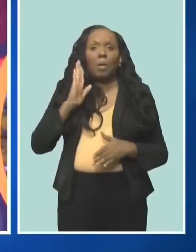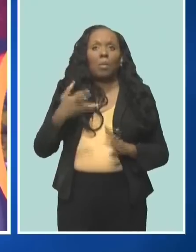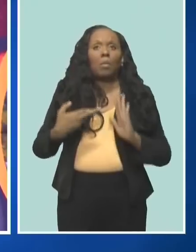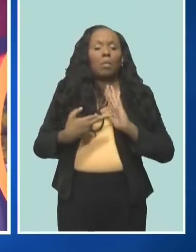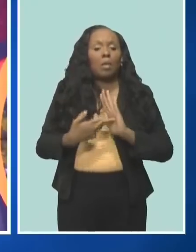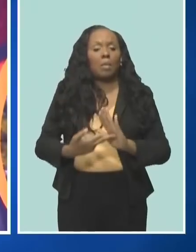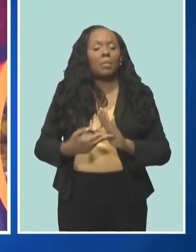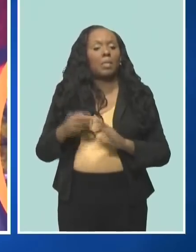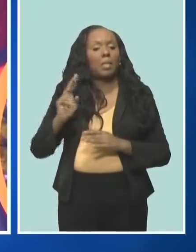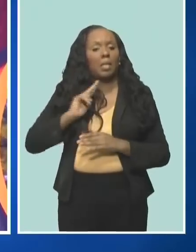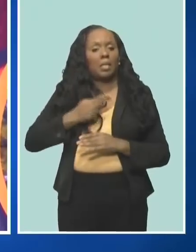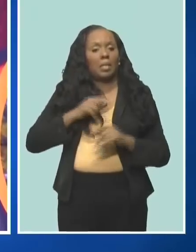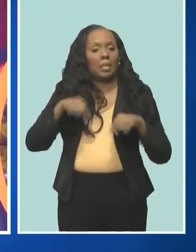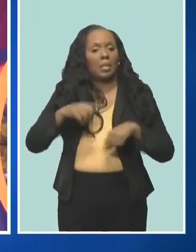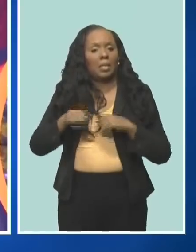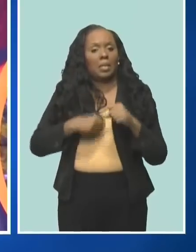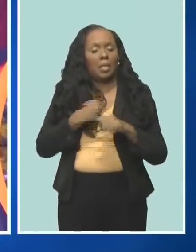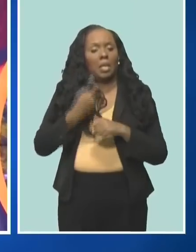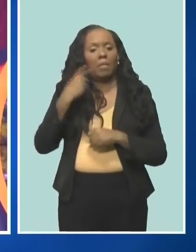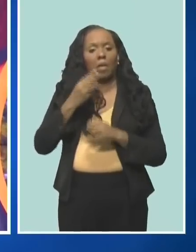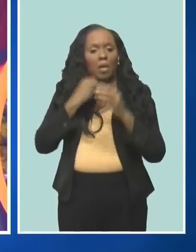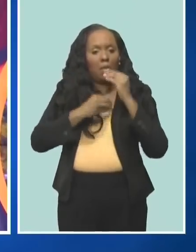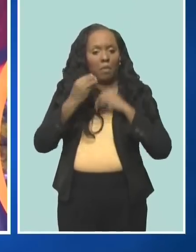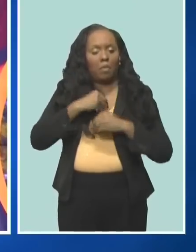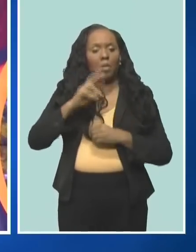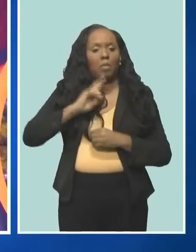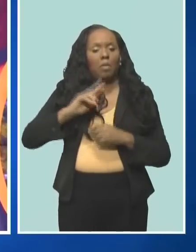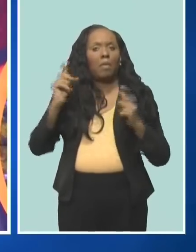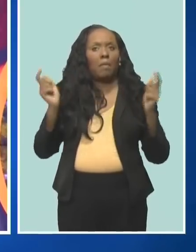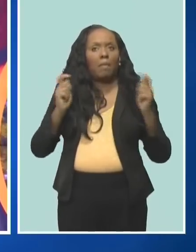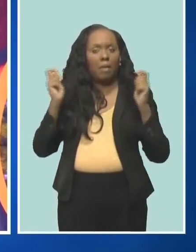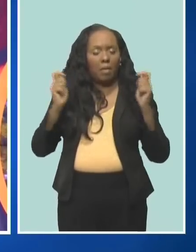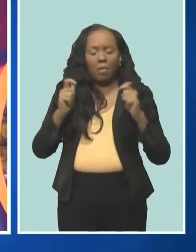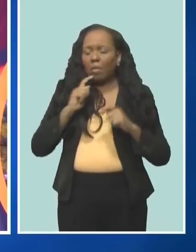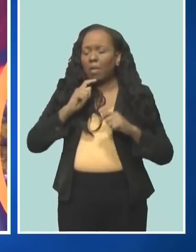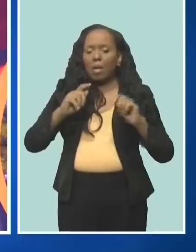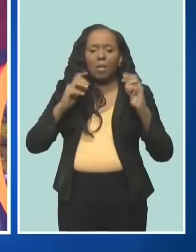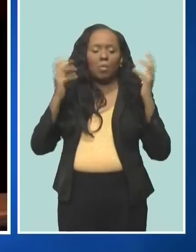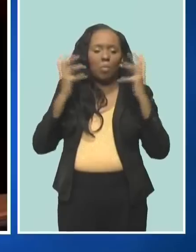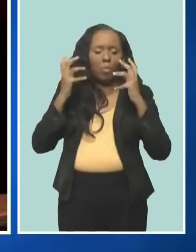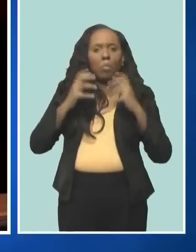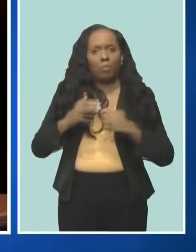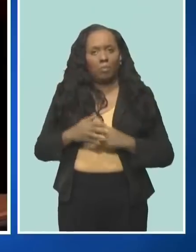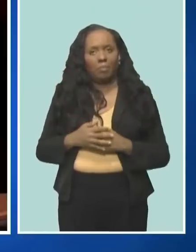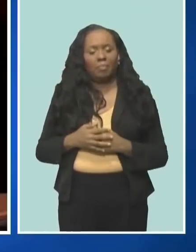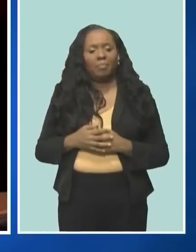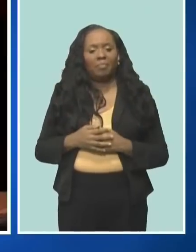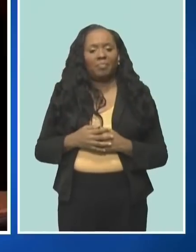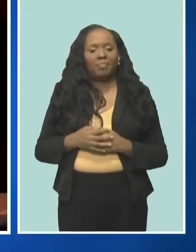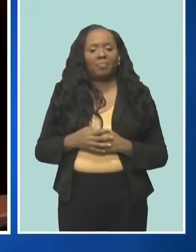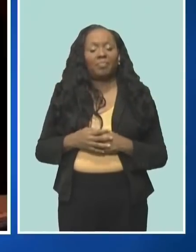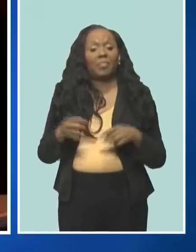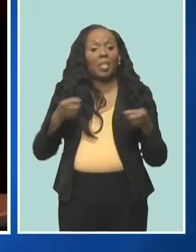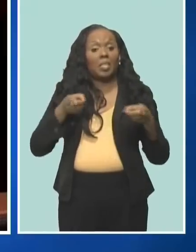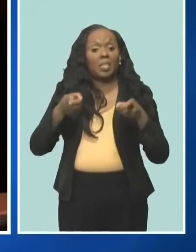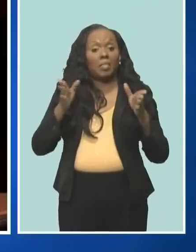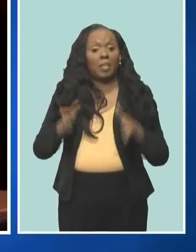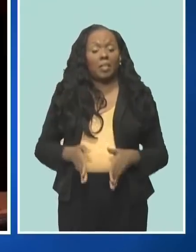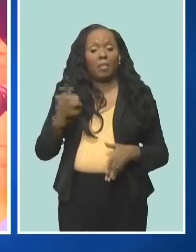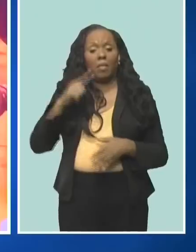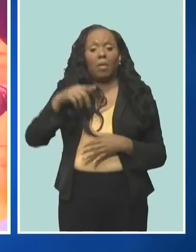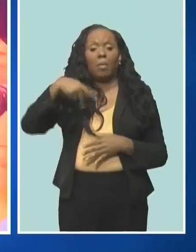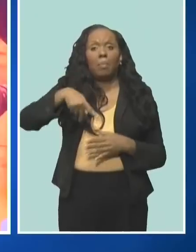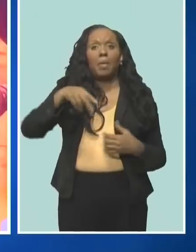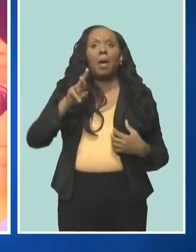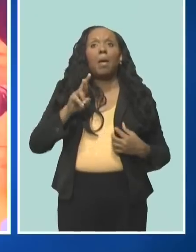representing us this year in the Food and Rum Festival, and I think that's a remarkable achievement. Director of Public Relations and Corporate Communications